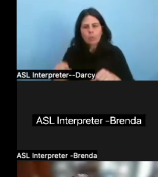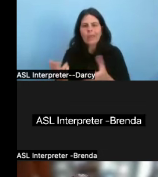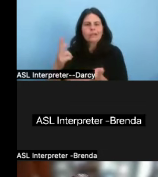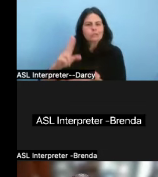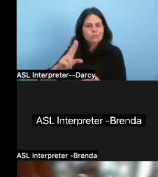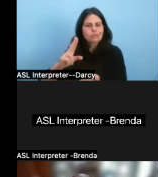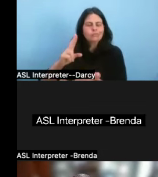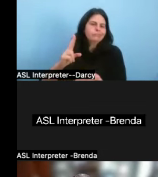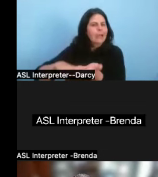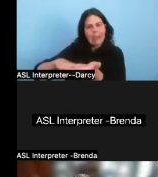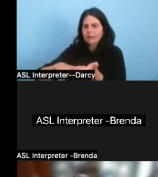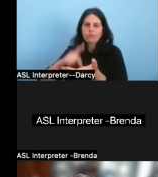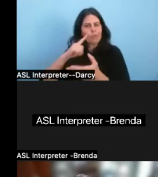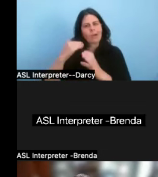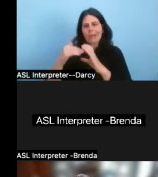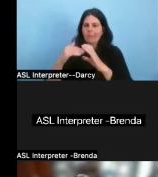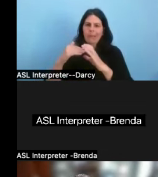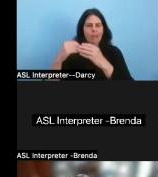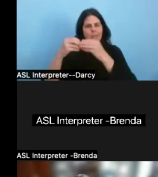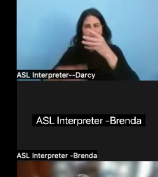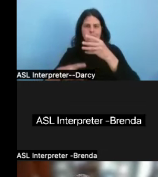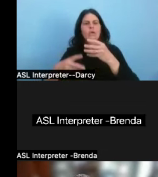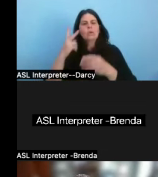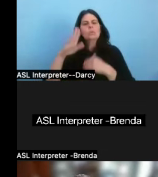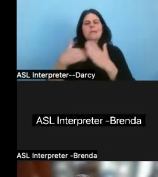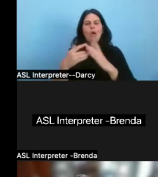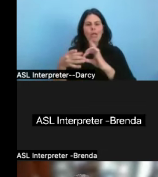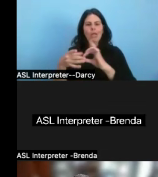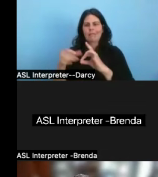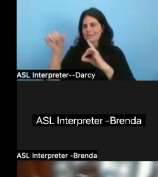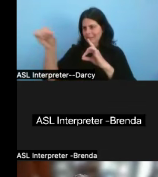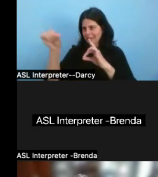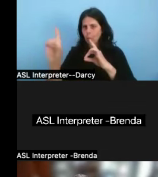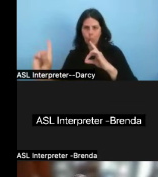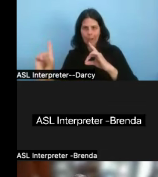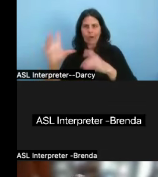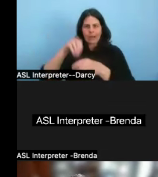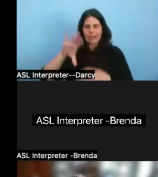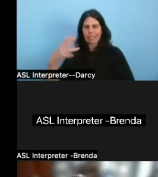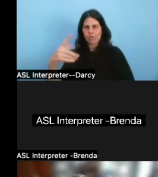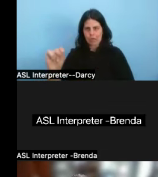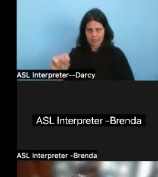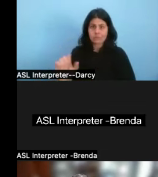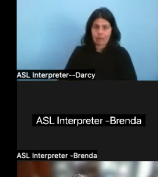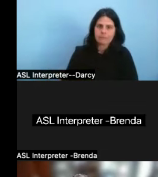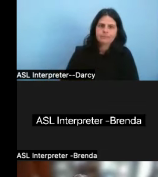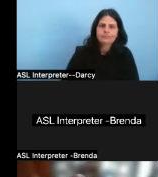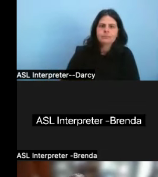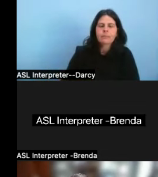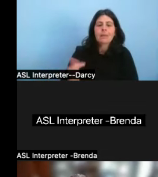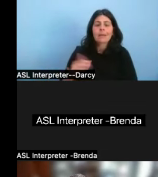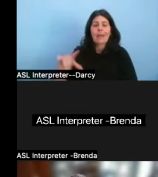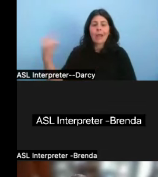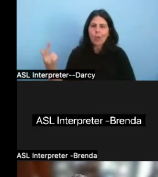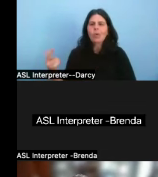earthquakecountry.org/join. These links you'll see are now in the chat. Now I'm going to turn over to our chairs for two